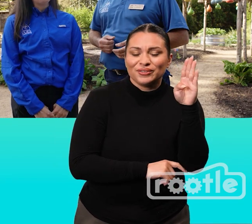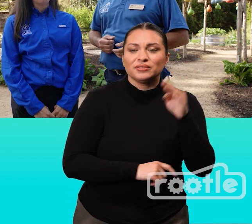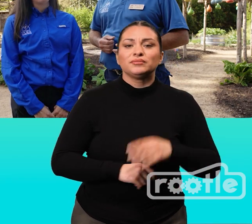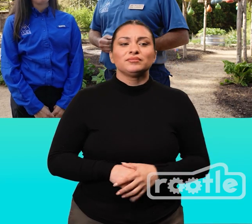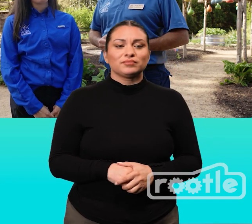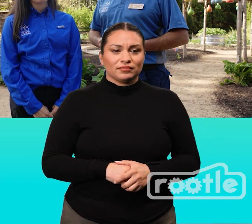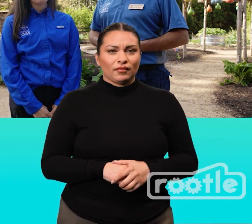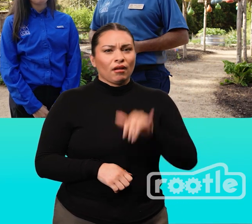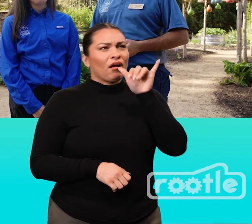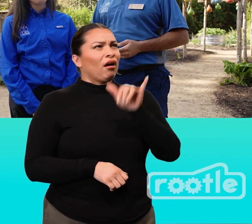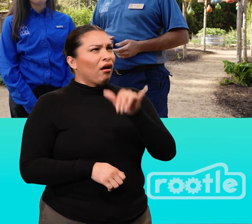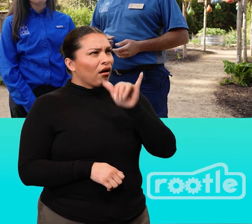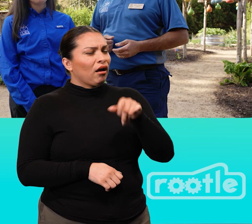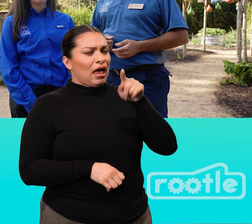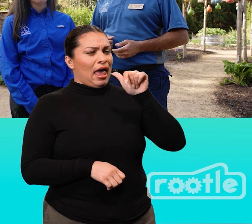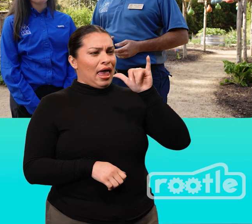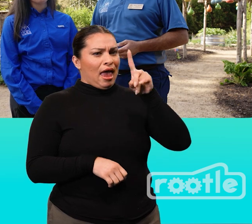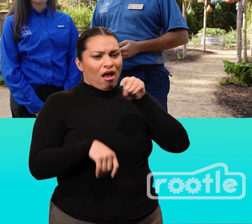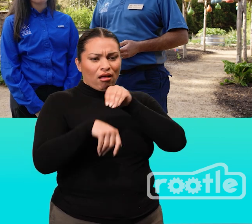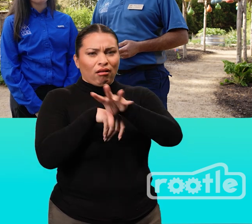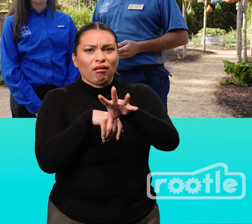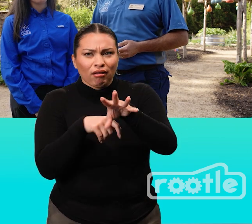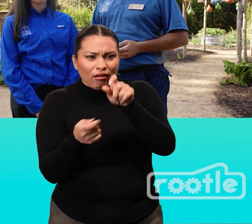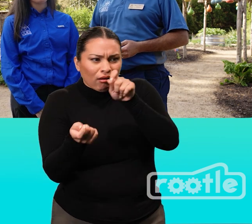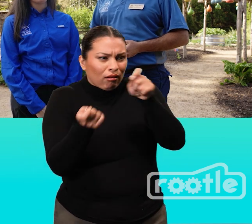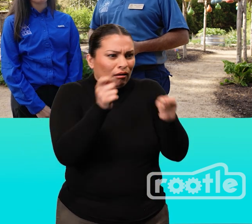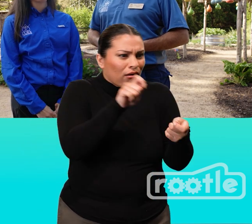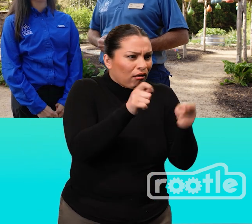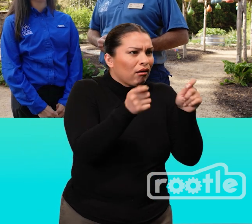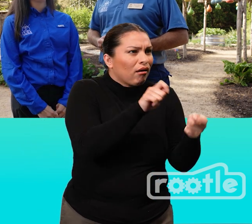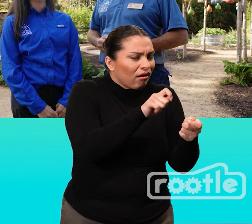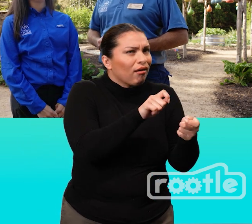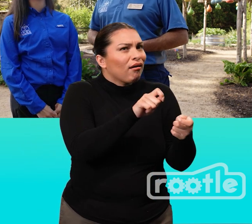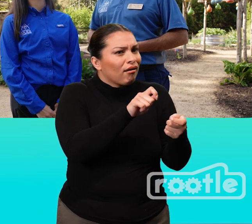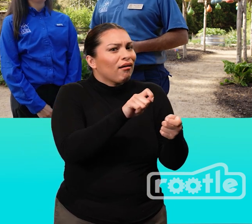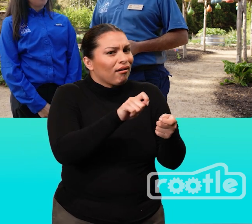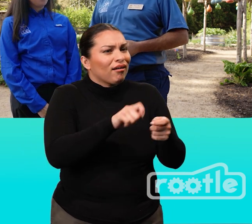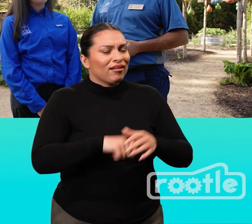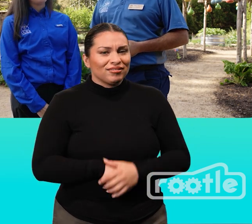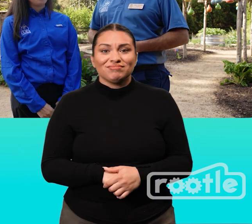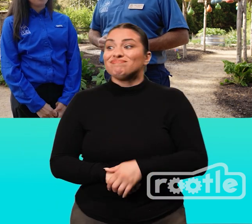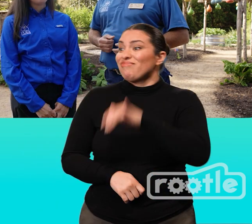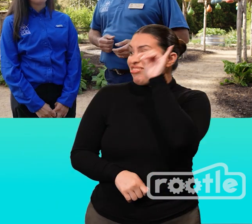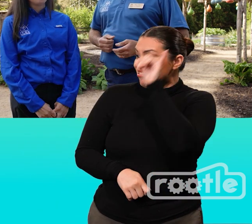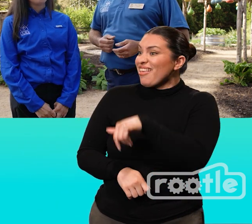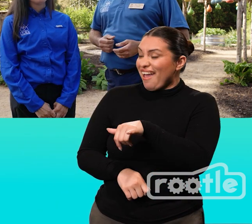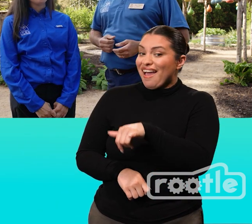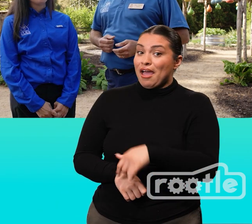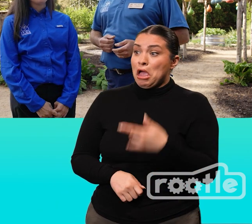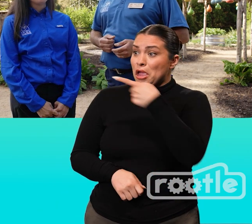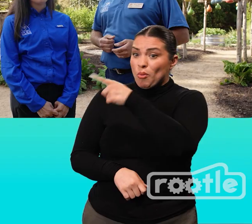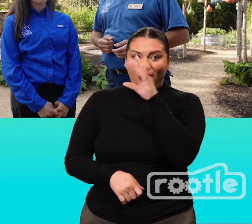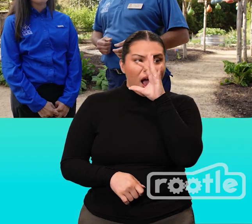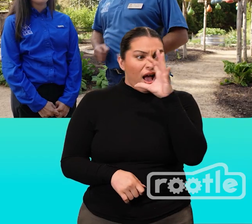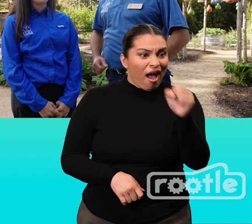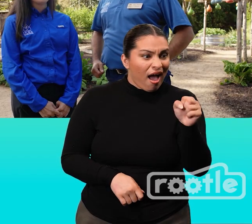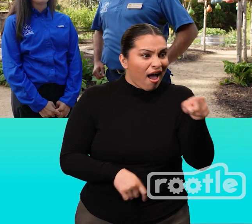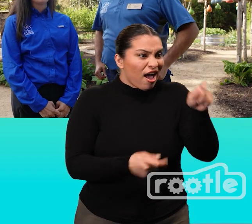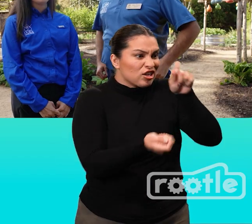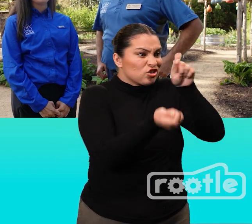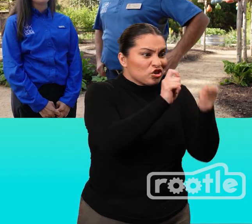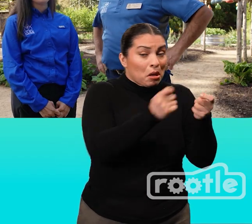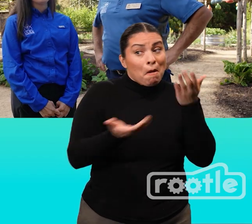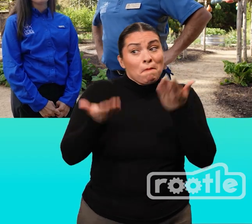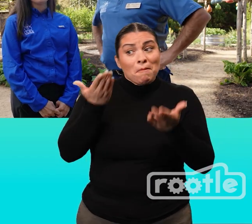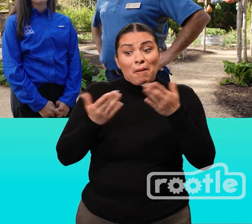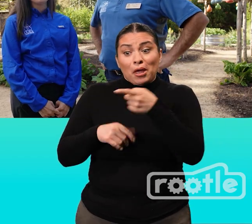blue. So when we add acids to things, those things react and change. Right, Carter. If you like what